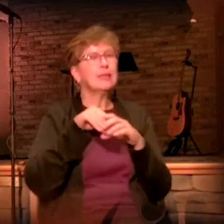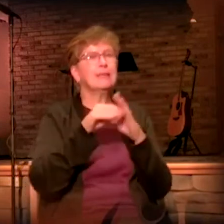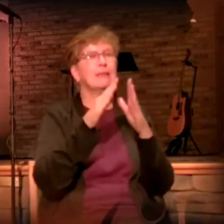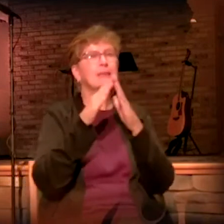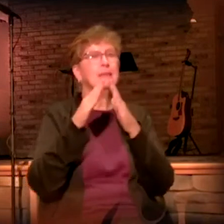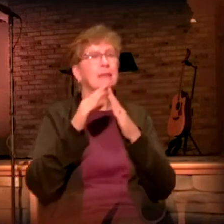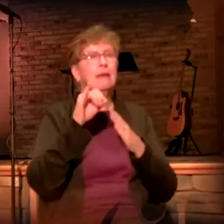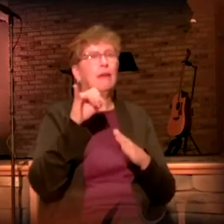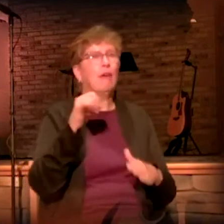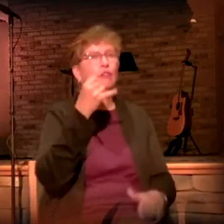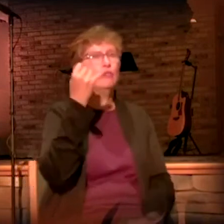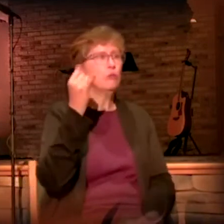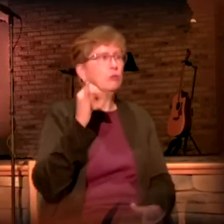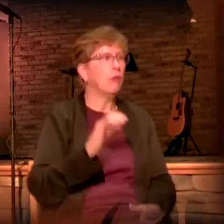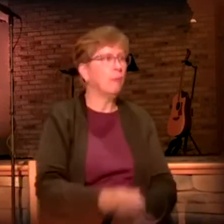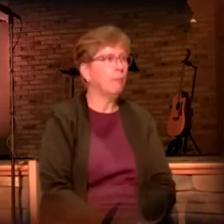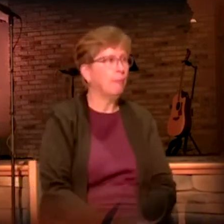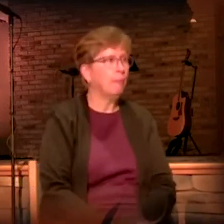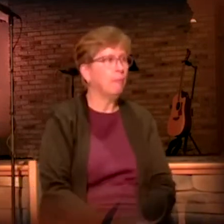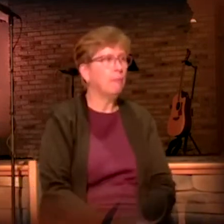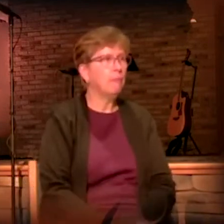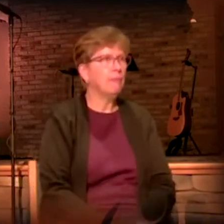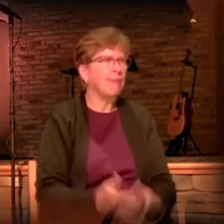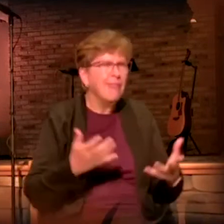Jerusalem. Out of how many?